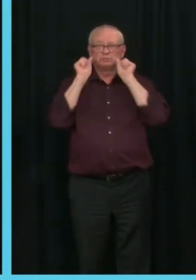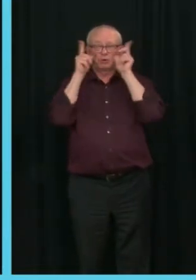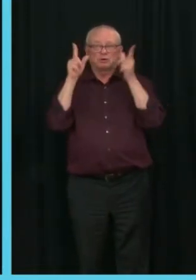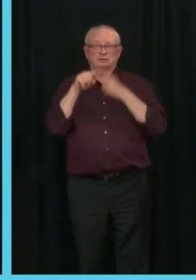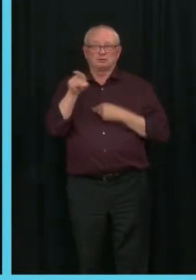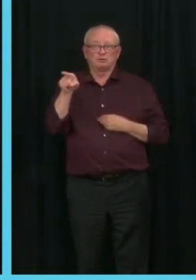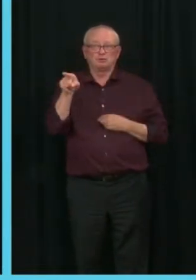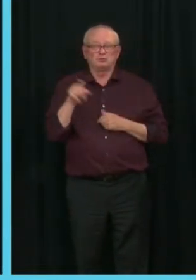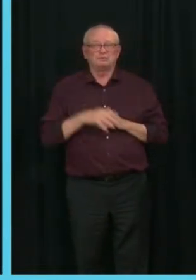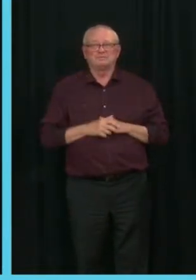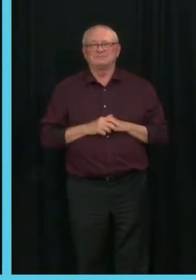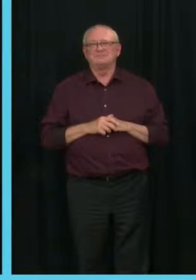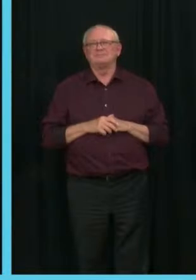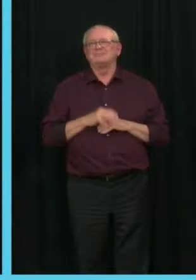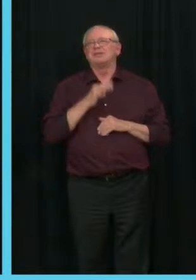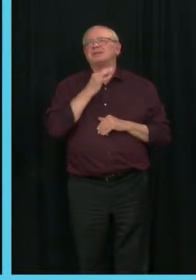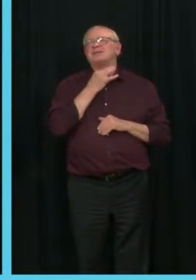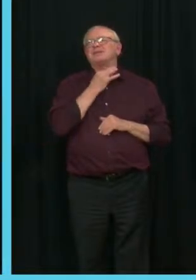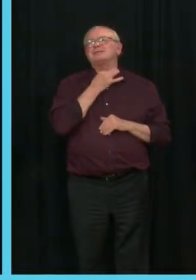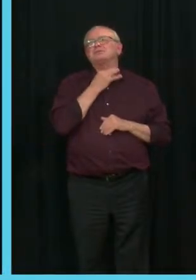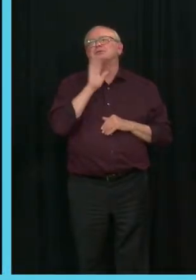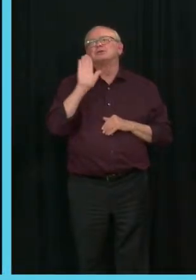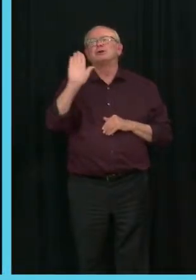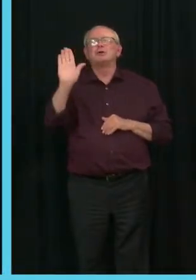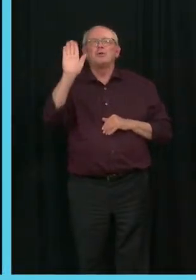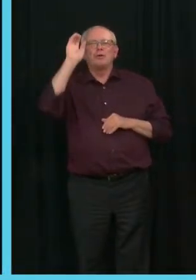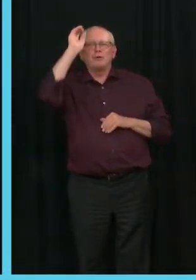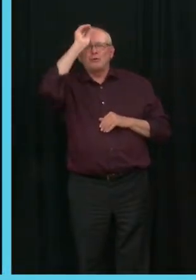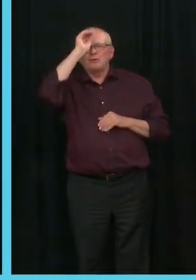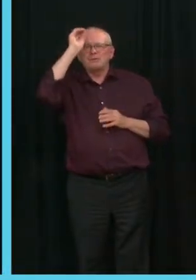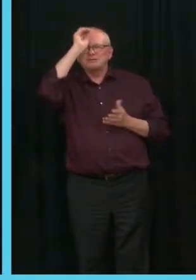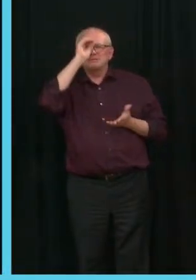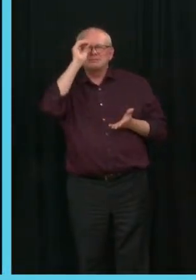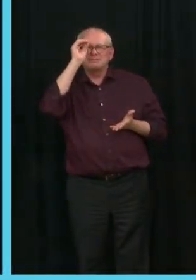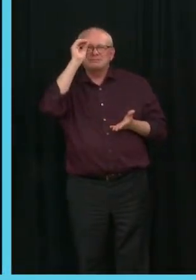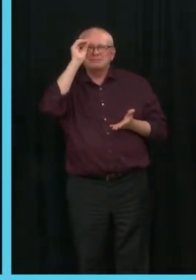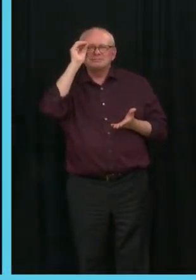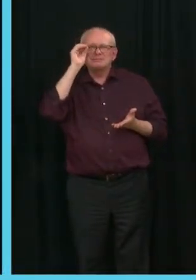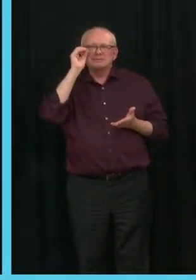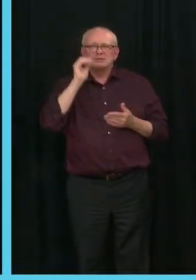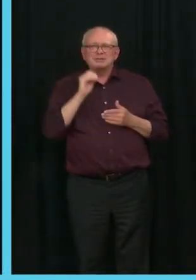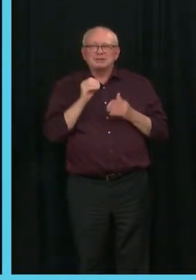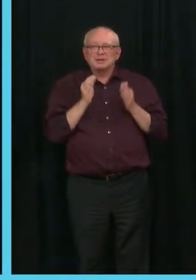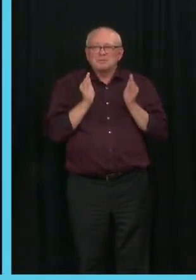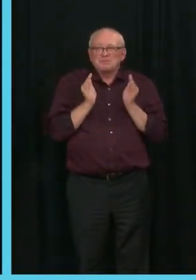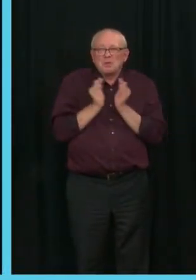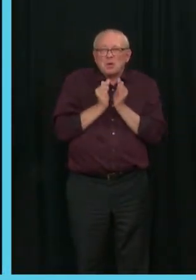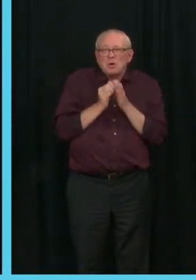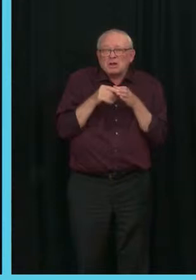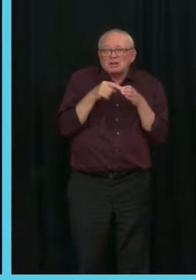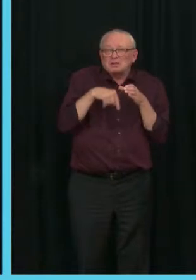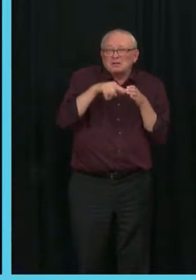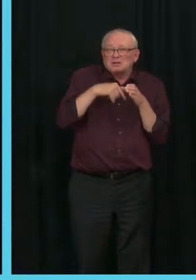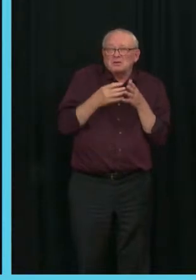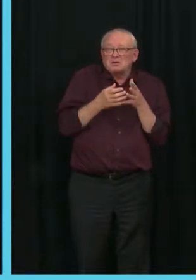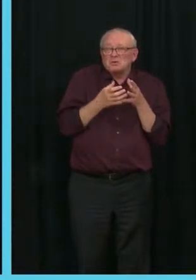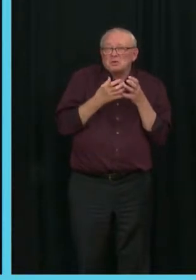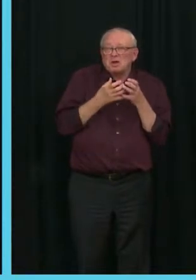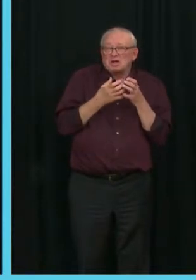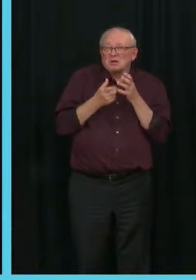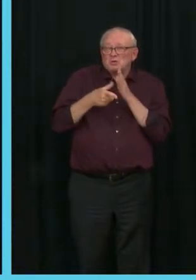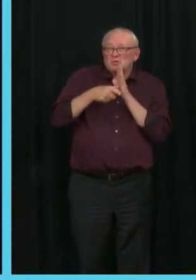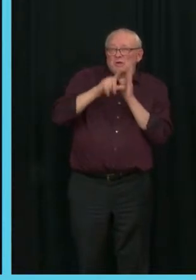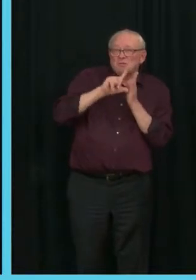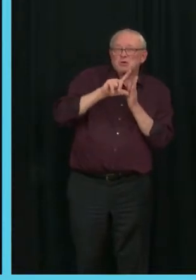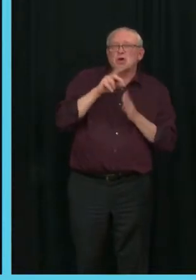also, in your opinion, a small percentage of the party, and do you think that has a chance of happening?